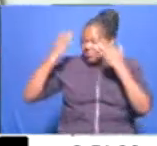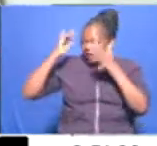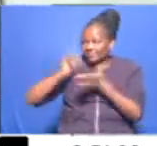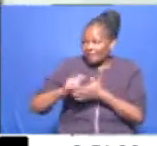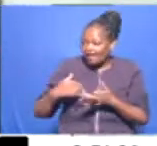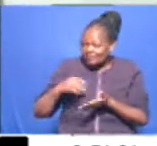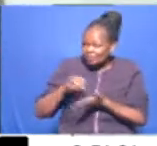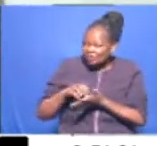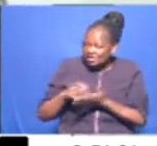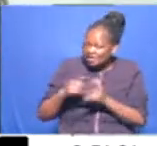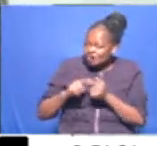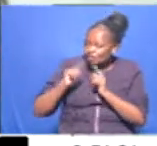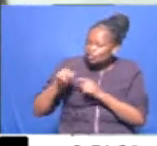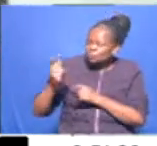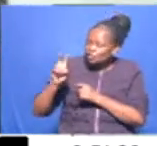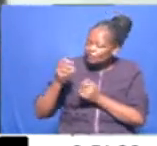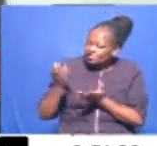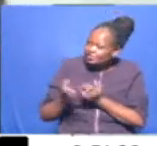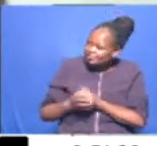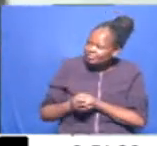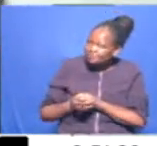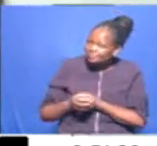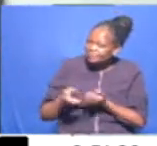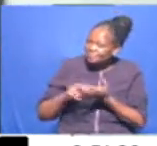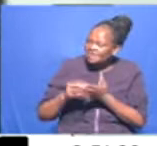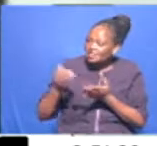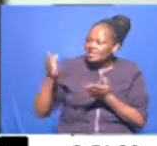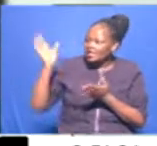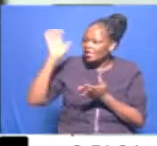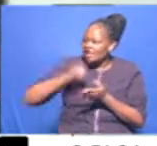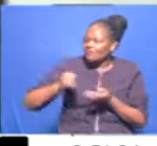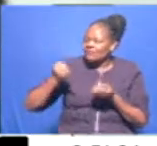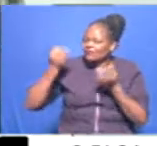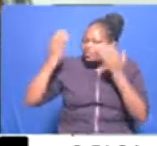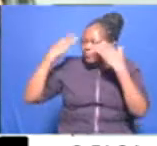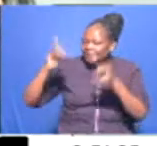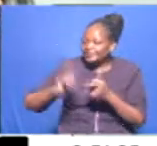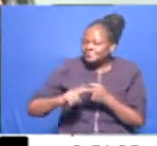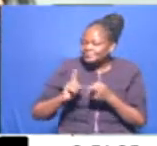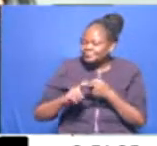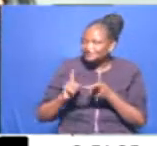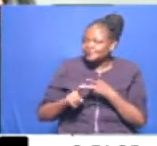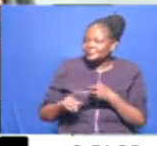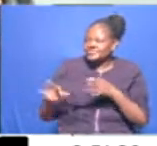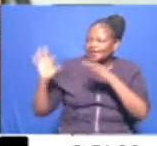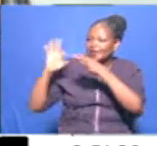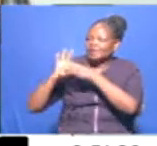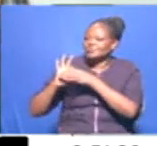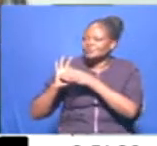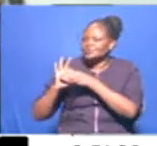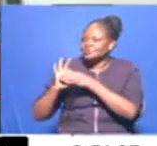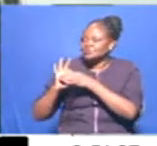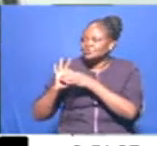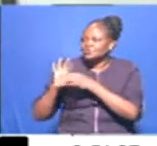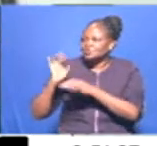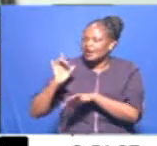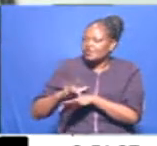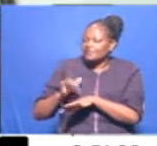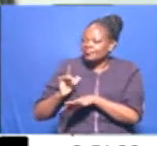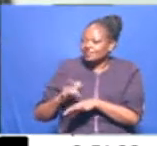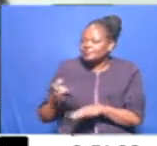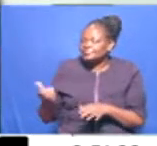condition, I'll go looking for services. So lack of awareness. The other thing being the cultural effects,